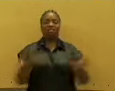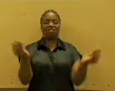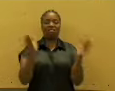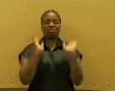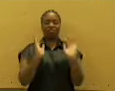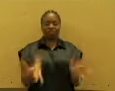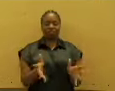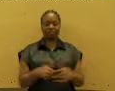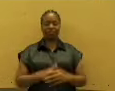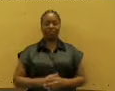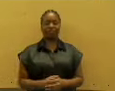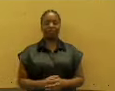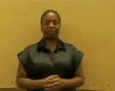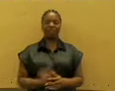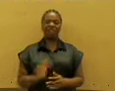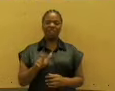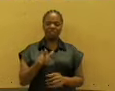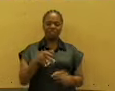this slide.